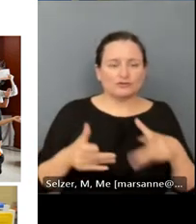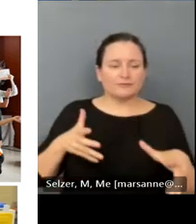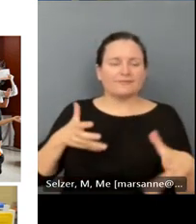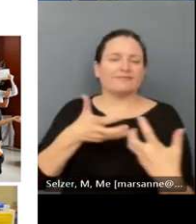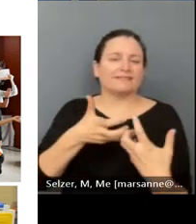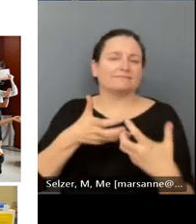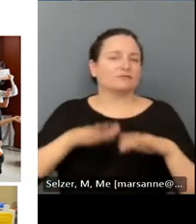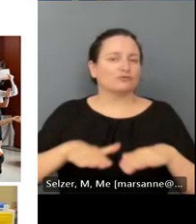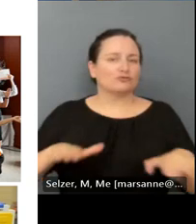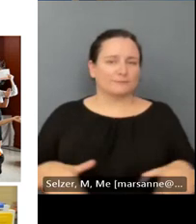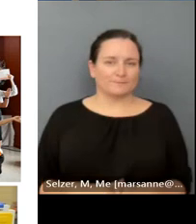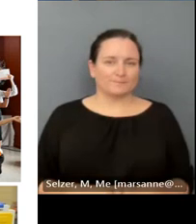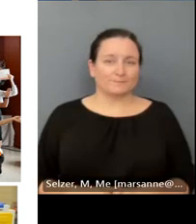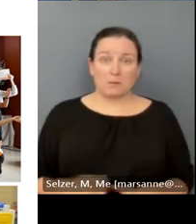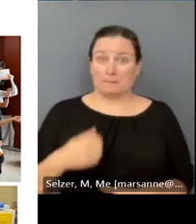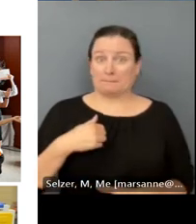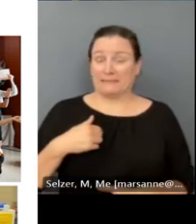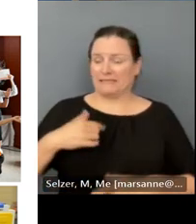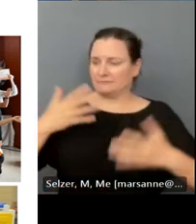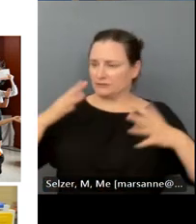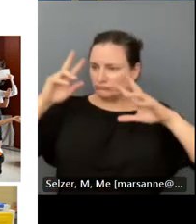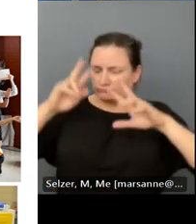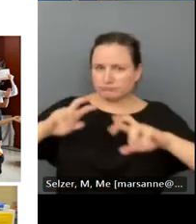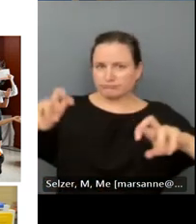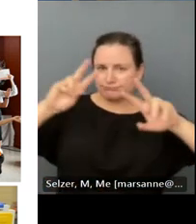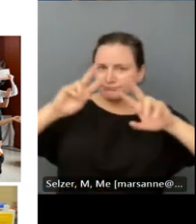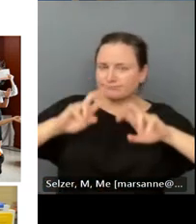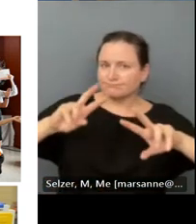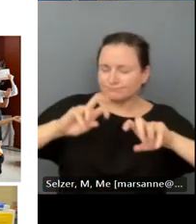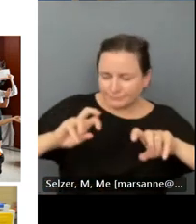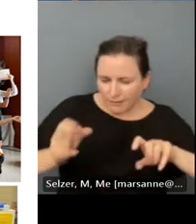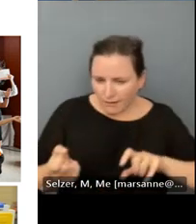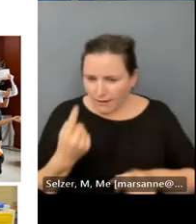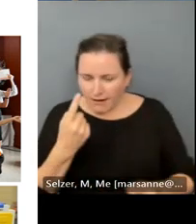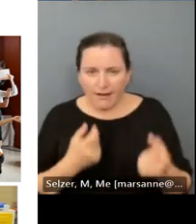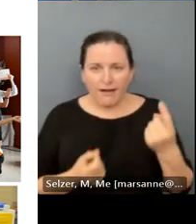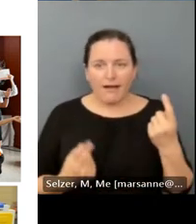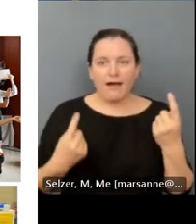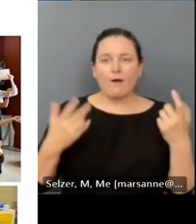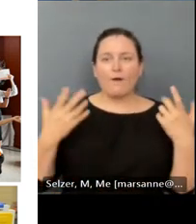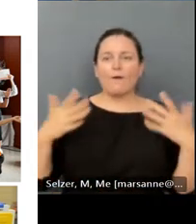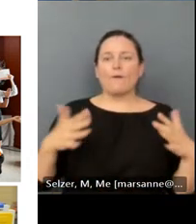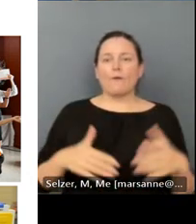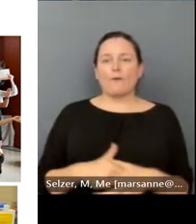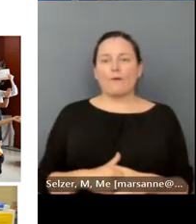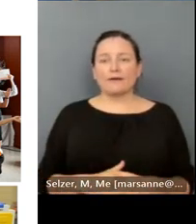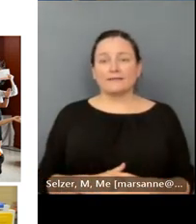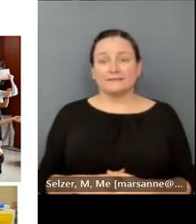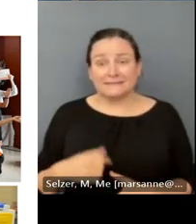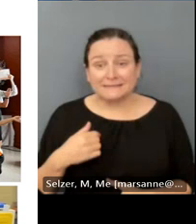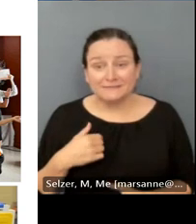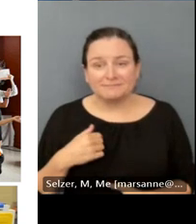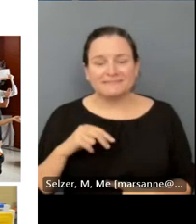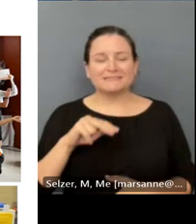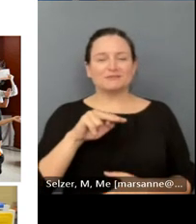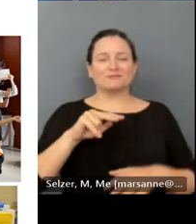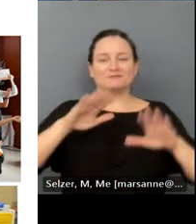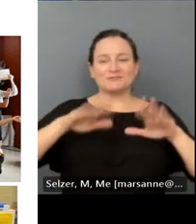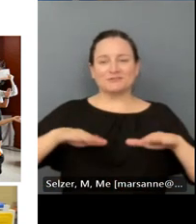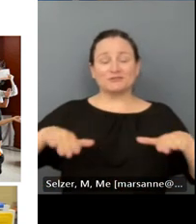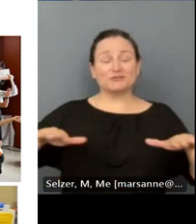this research into a reality. But the impact was real, and I'll never forget the smiles of the children. Like a